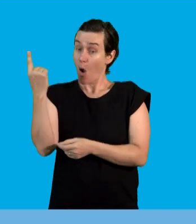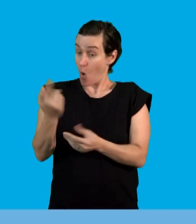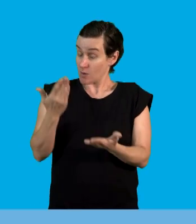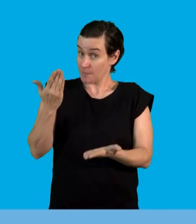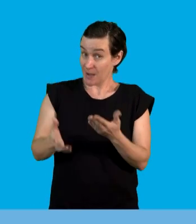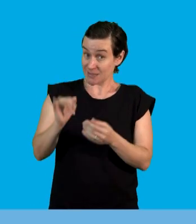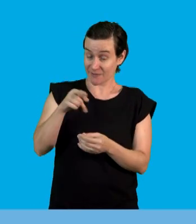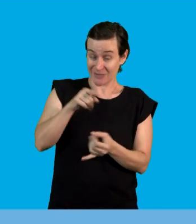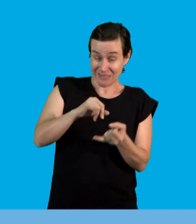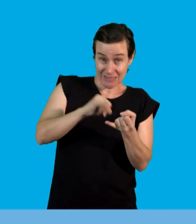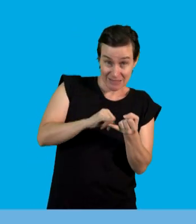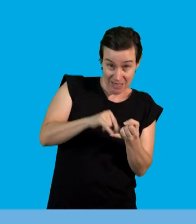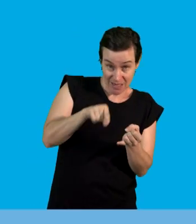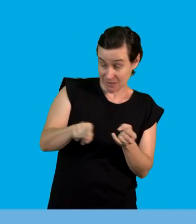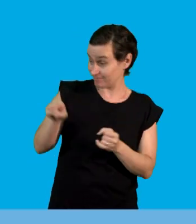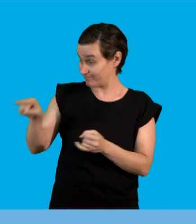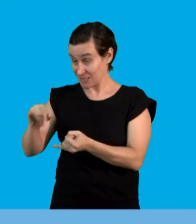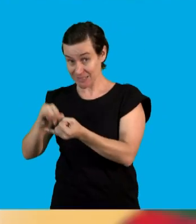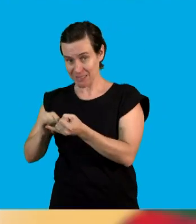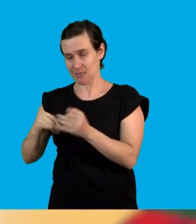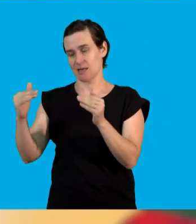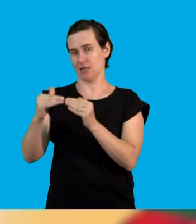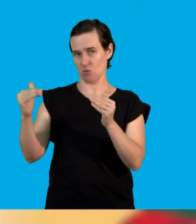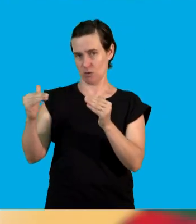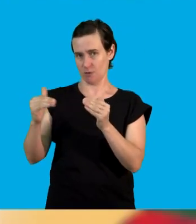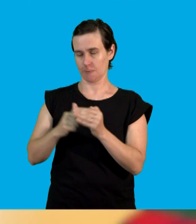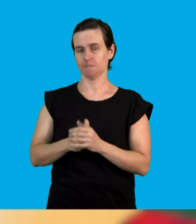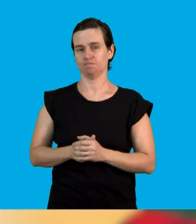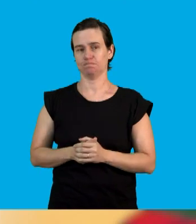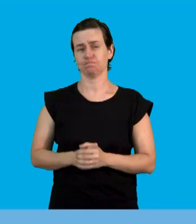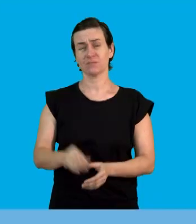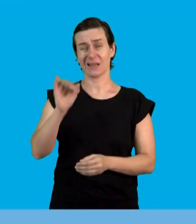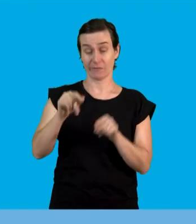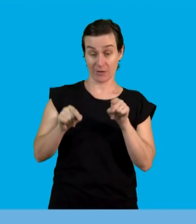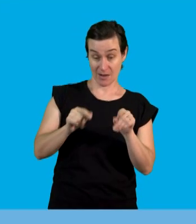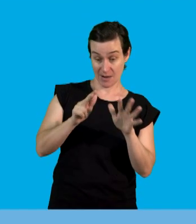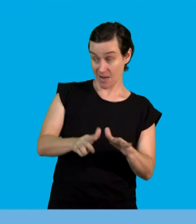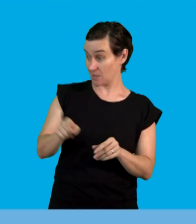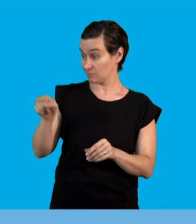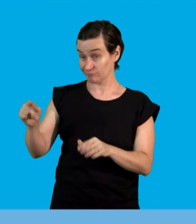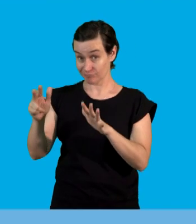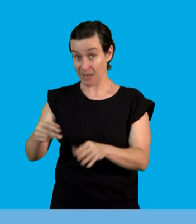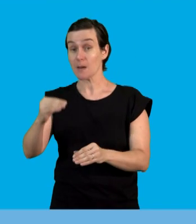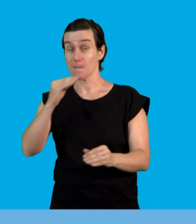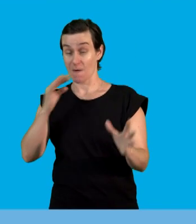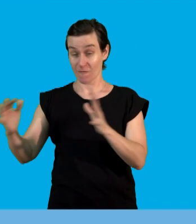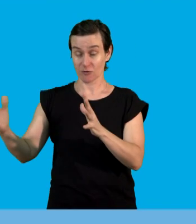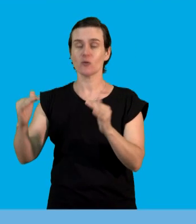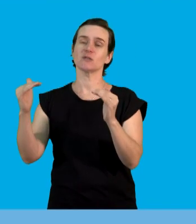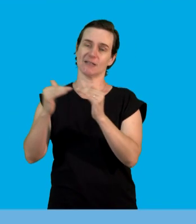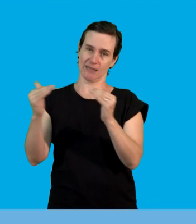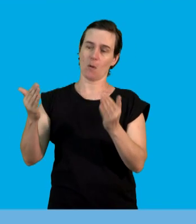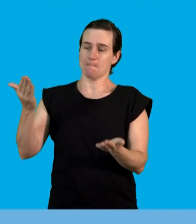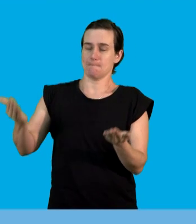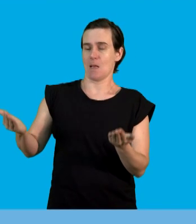out if the size of the two forces are equal. If this was 18 and this was 18, then those two forces would